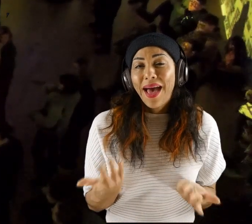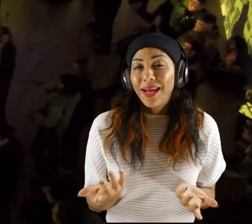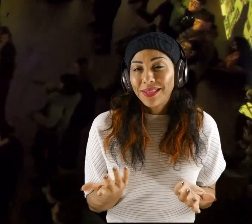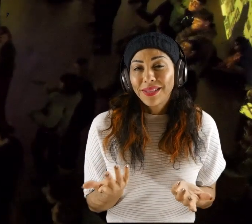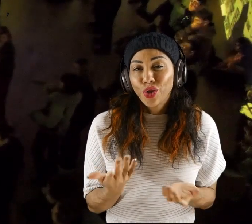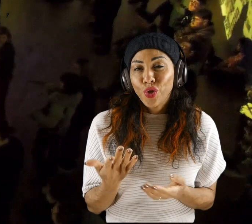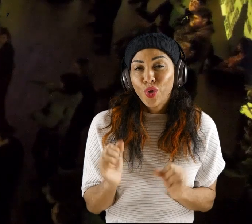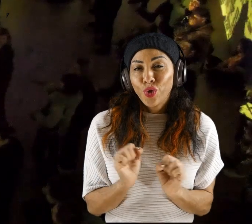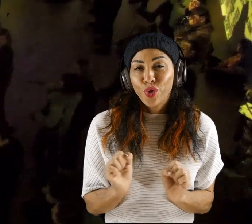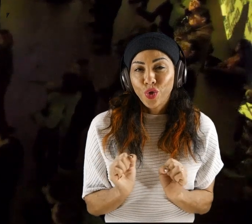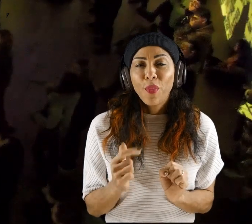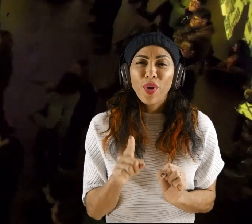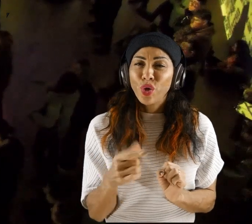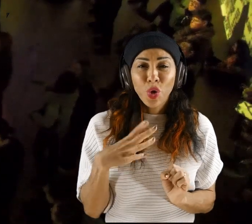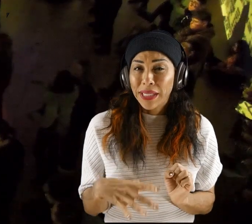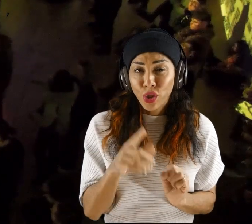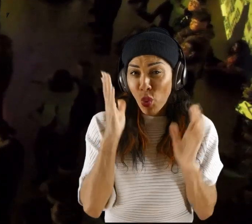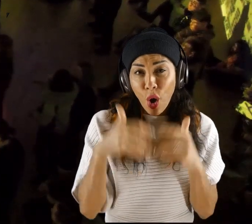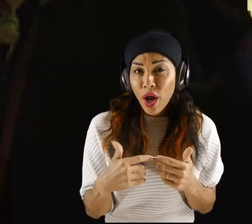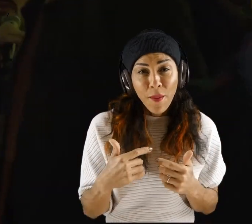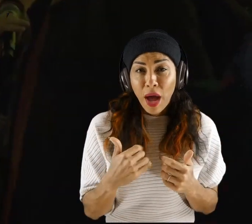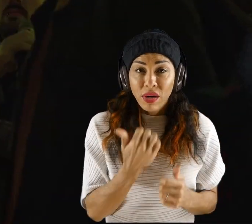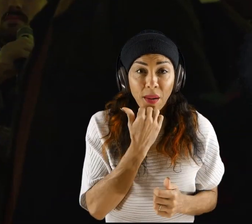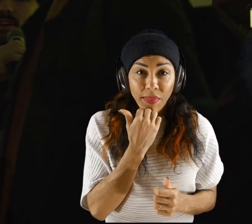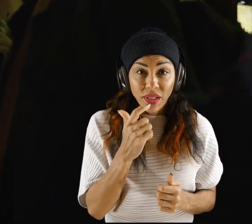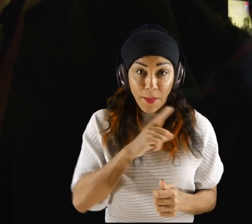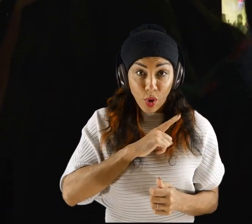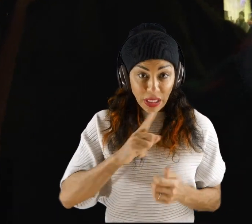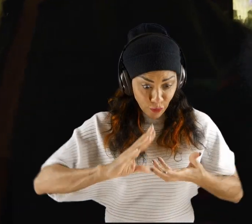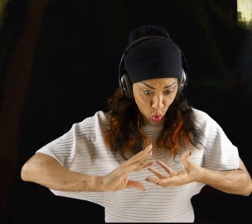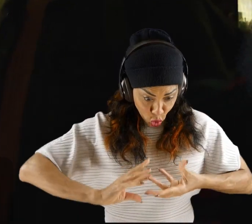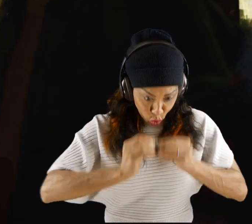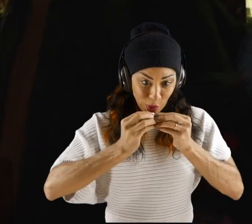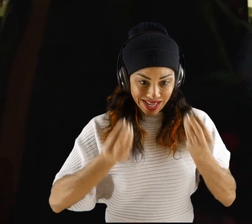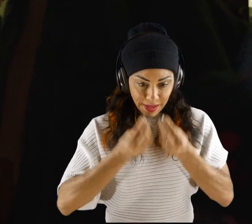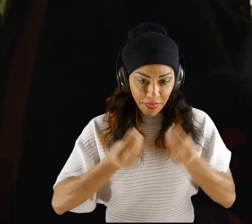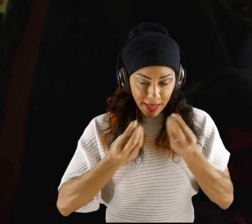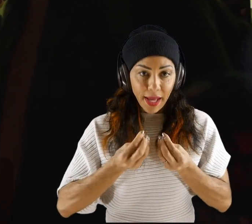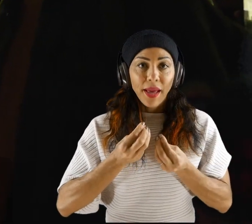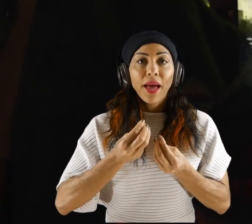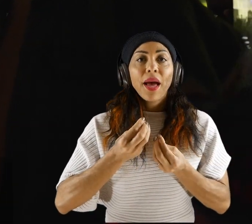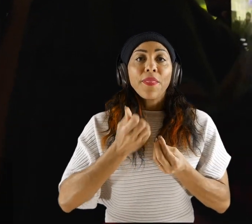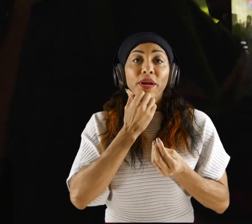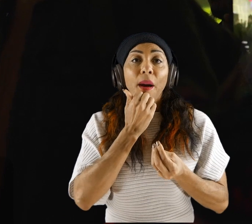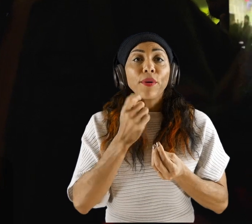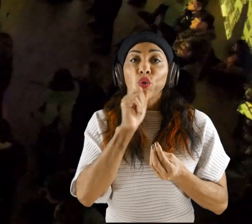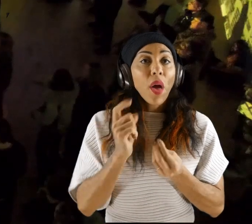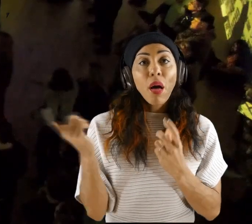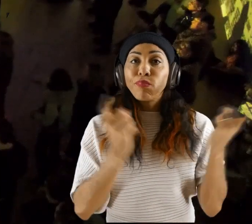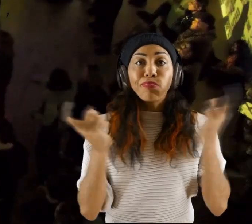care about the numbers. If you're doing something, the numbers will come if people want to see it and listen to it and hear it. Maybe,